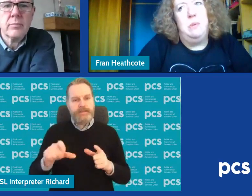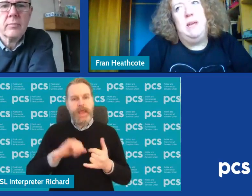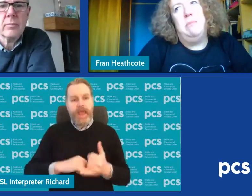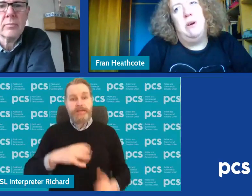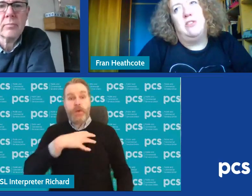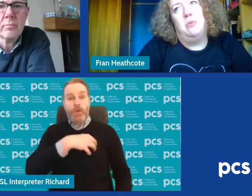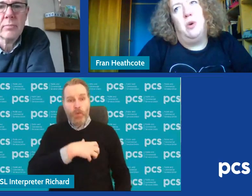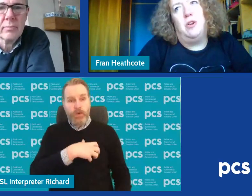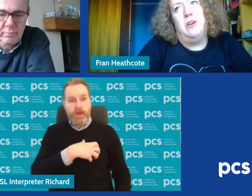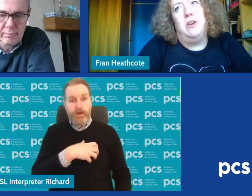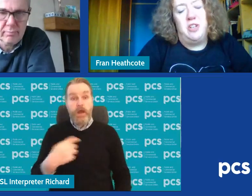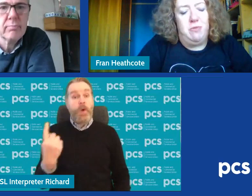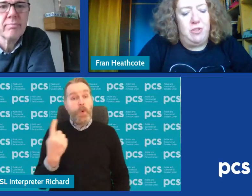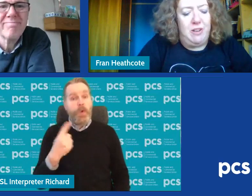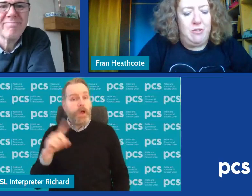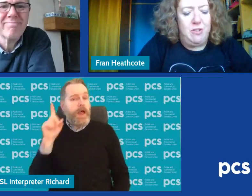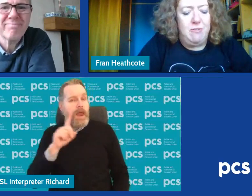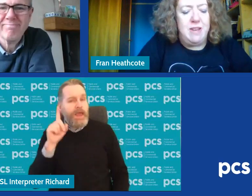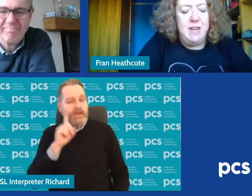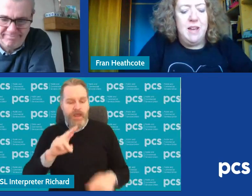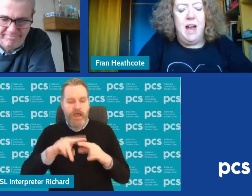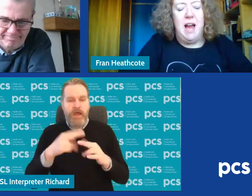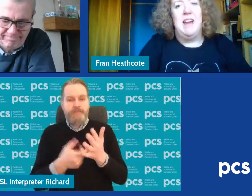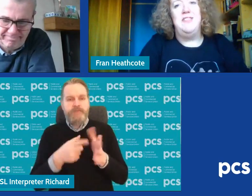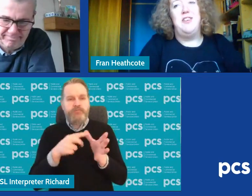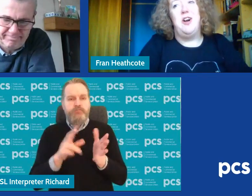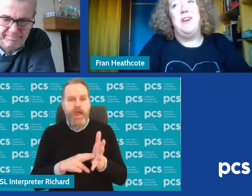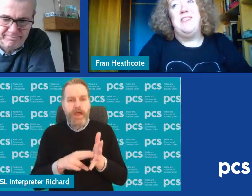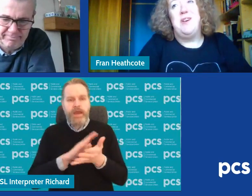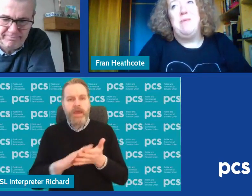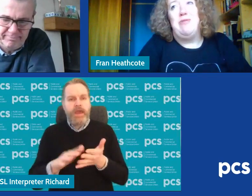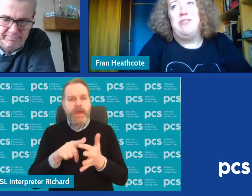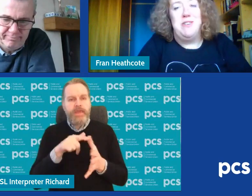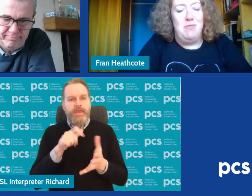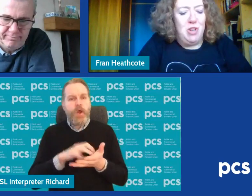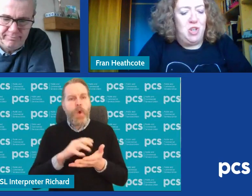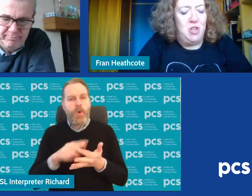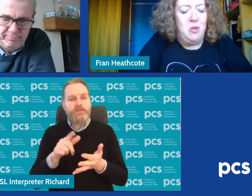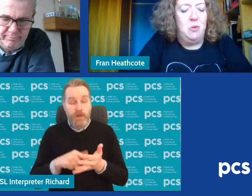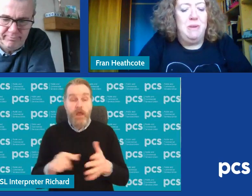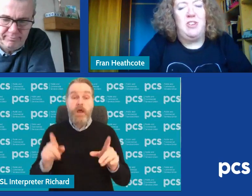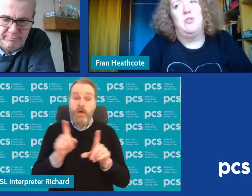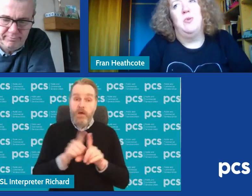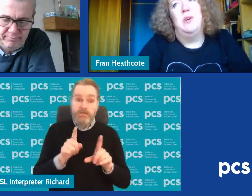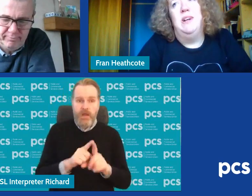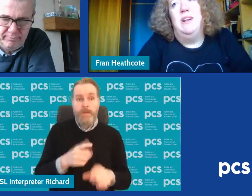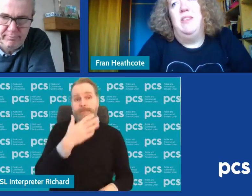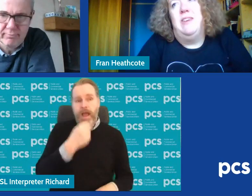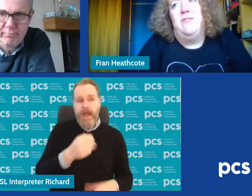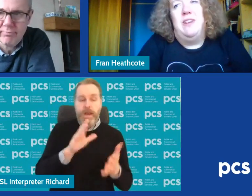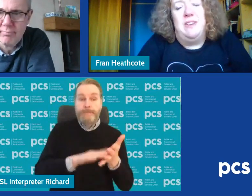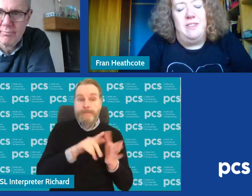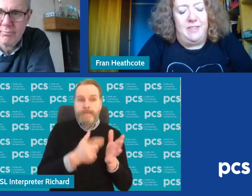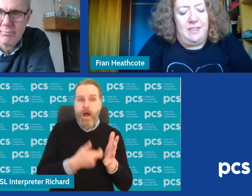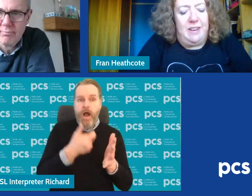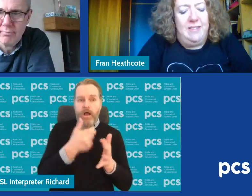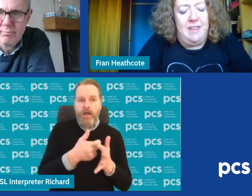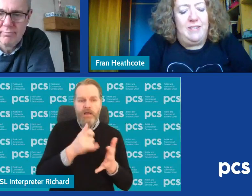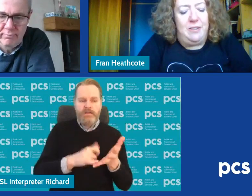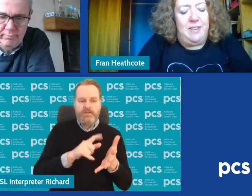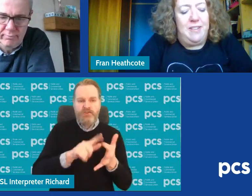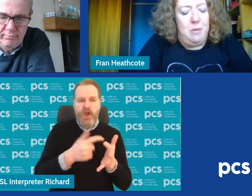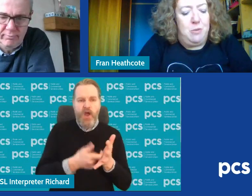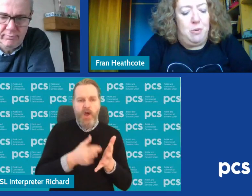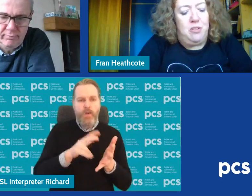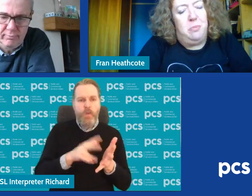tonight will be Mark Serwotka, our General Secretary, and our interpreter, Richard, who will make sure that the event is